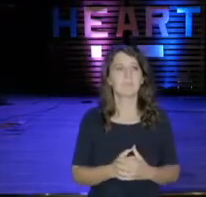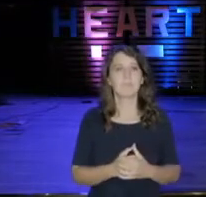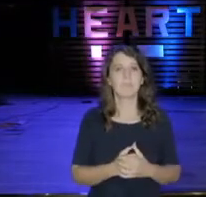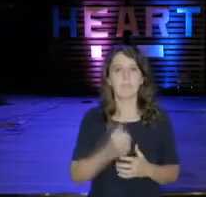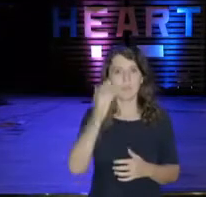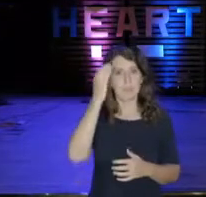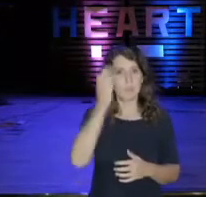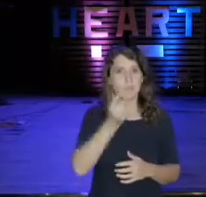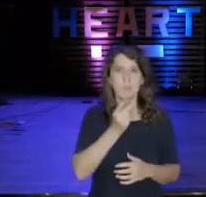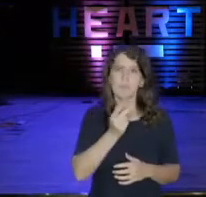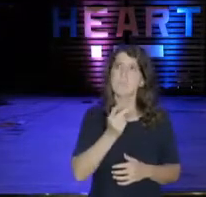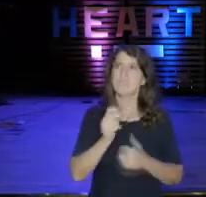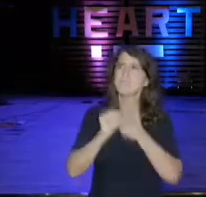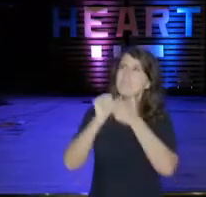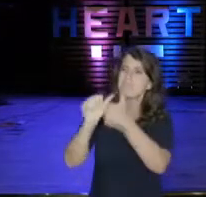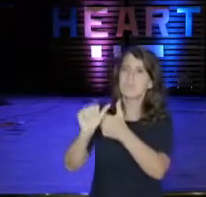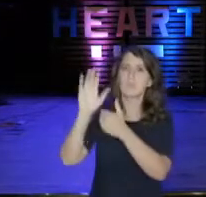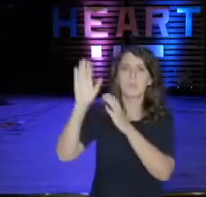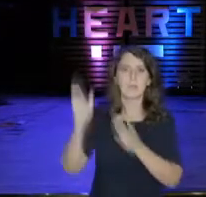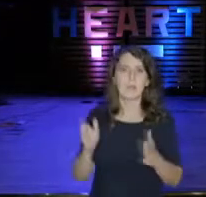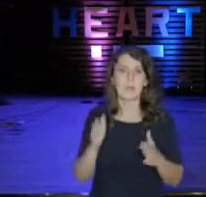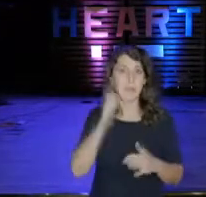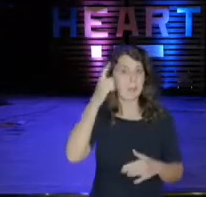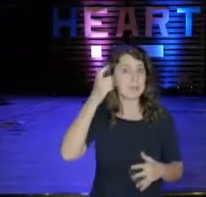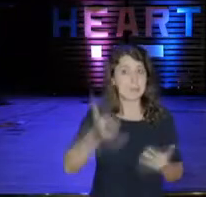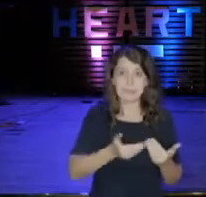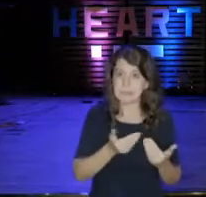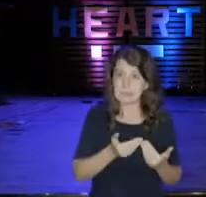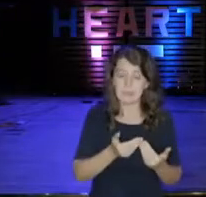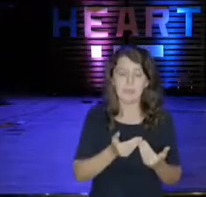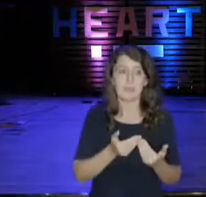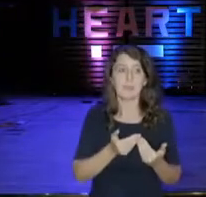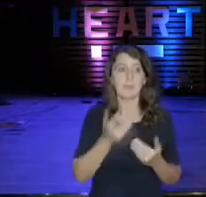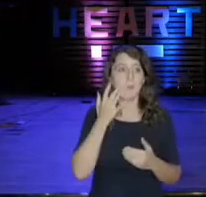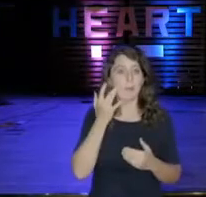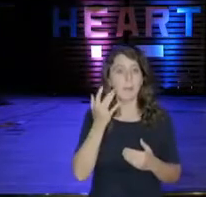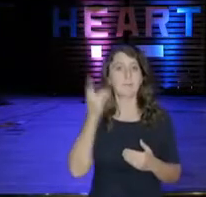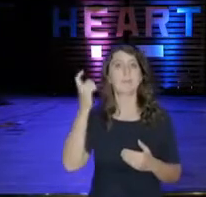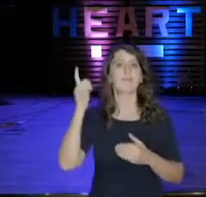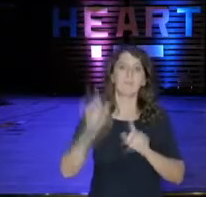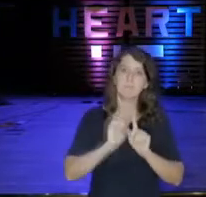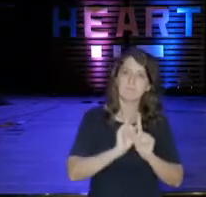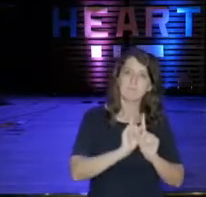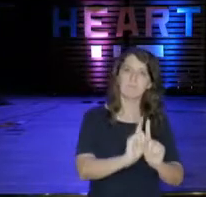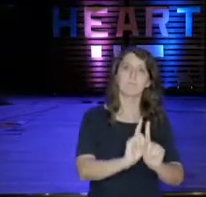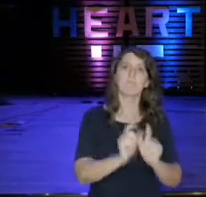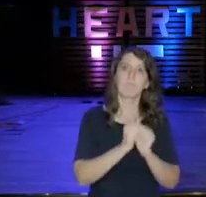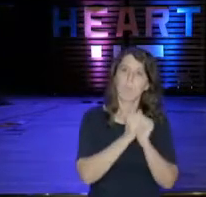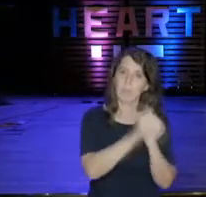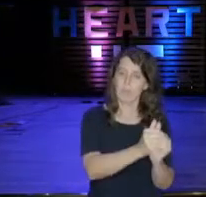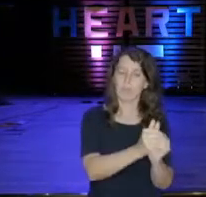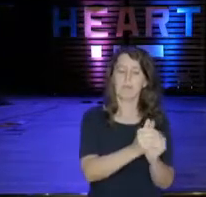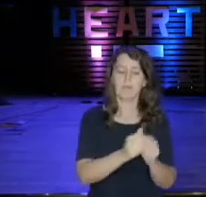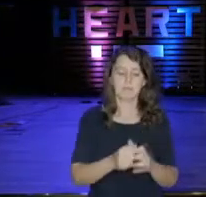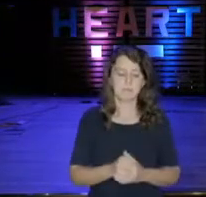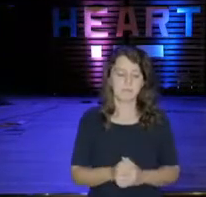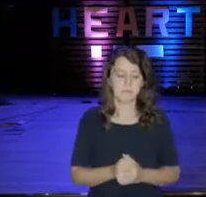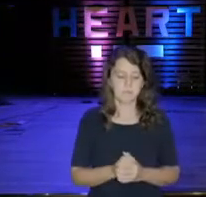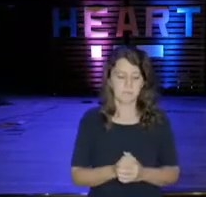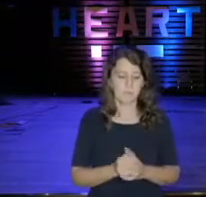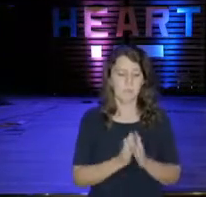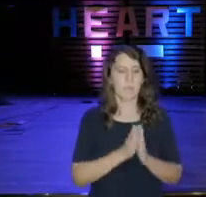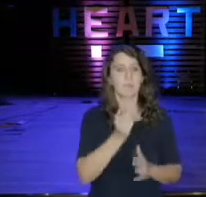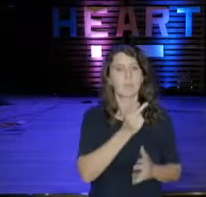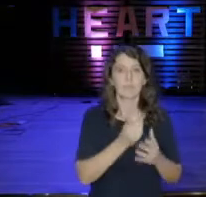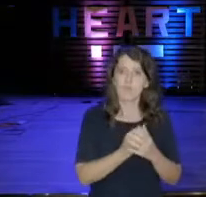your will. May they, not because things are easy, but because you are with them. And so I pray that they would grow. I pray, Lord, that they would,